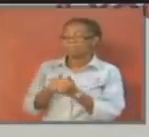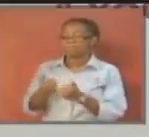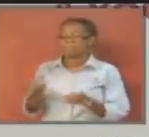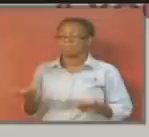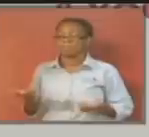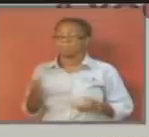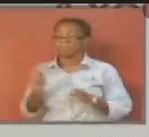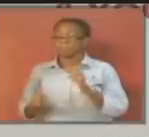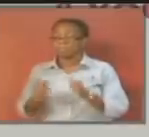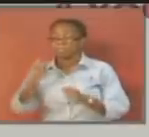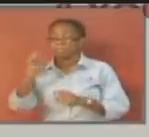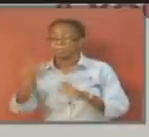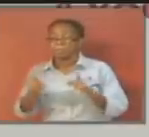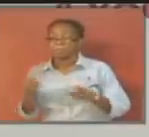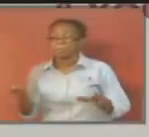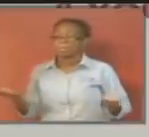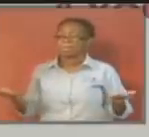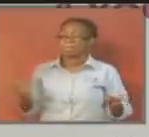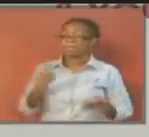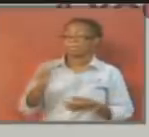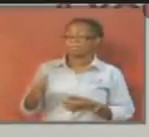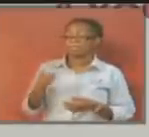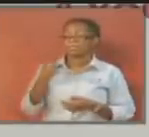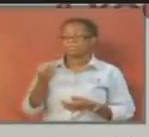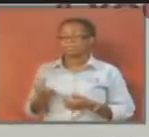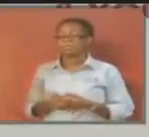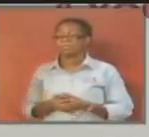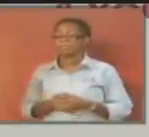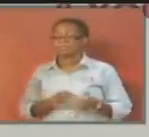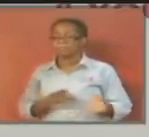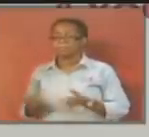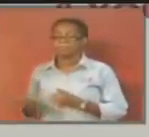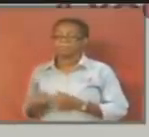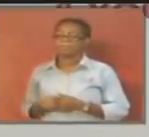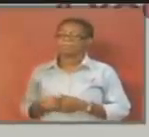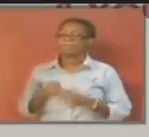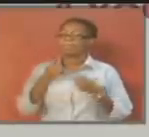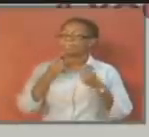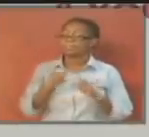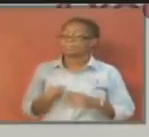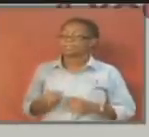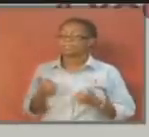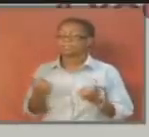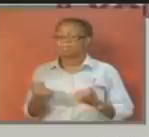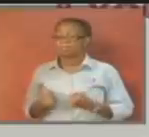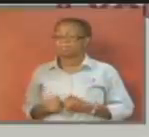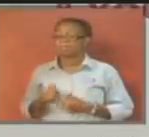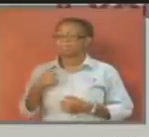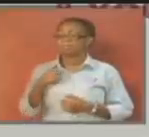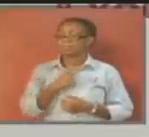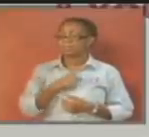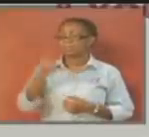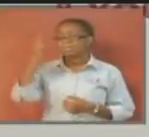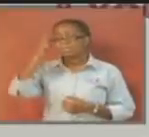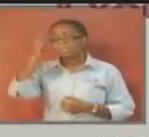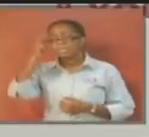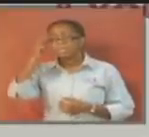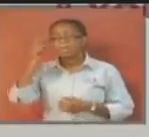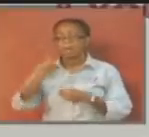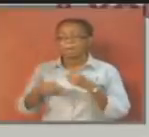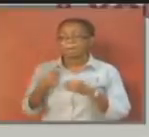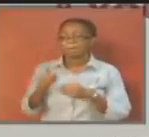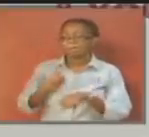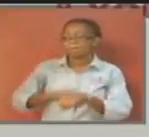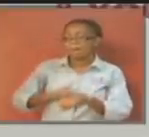receiving, but what we are following is their transfers, their transfer time, for example, and Dr. Richards would have provided the population with an